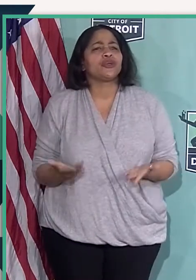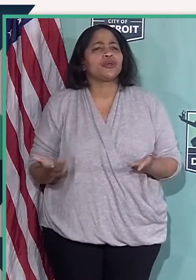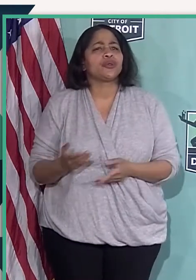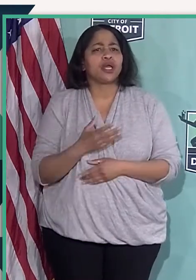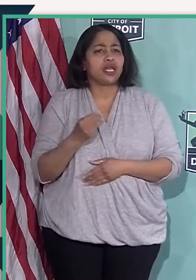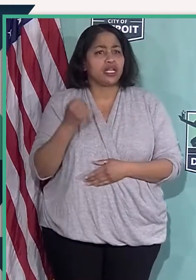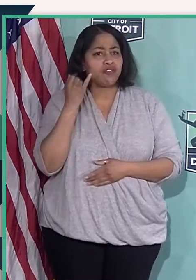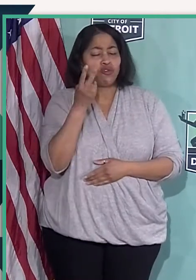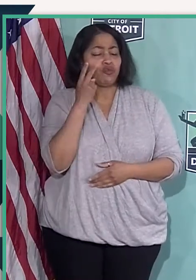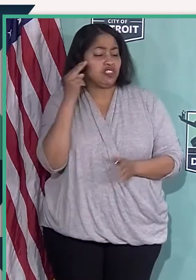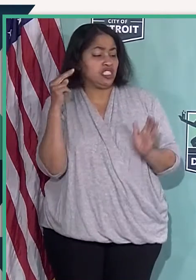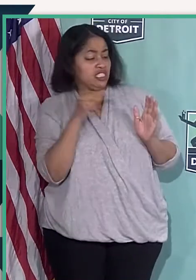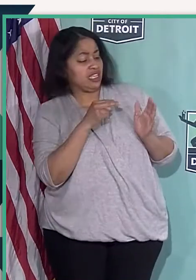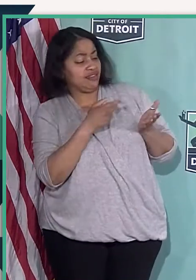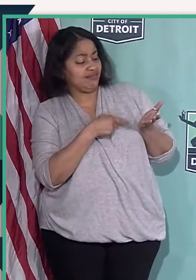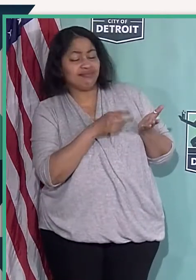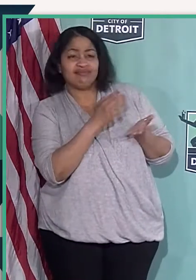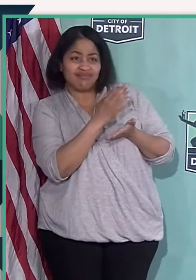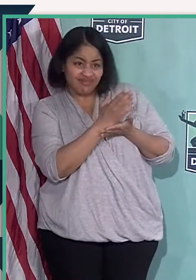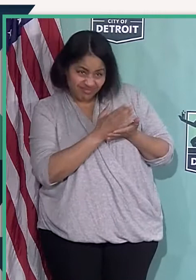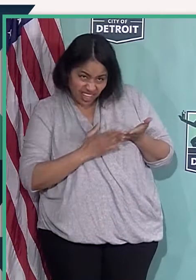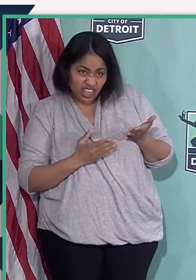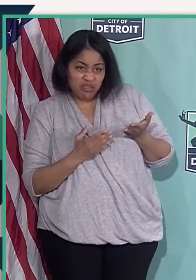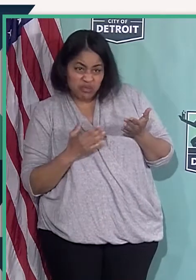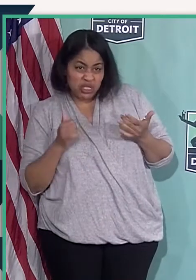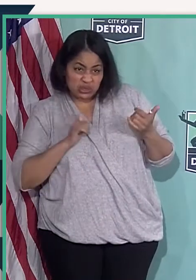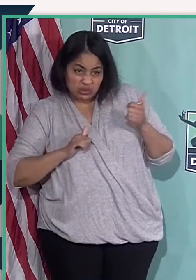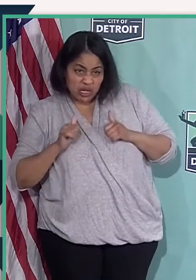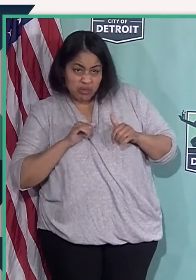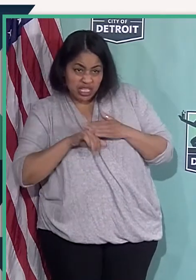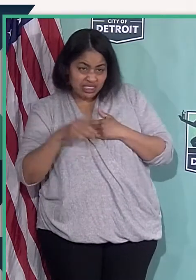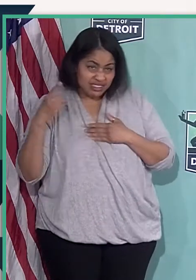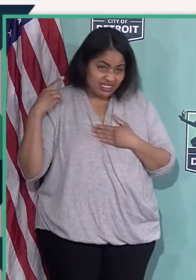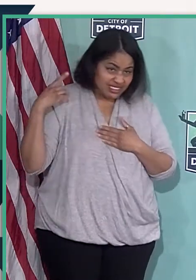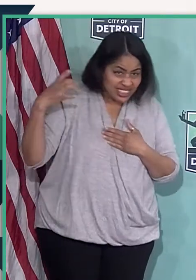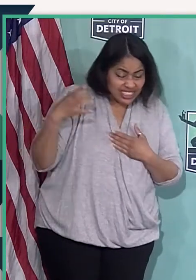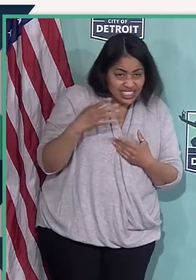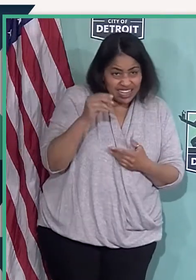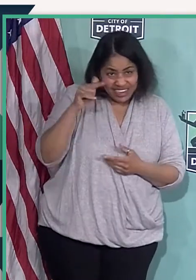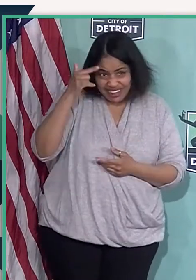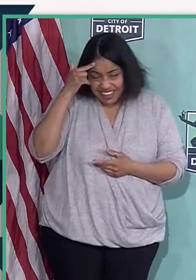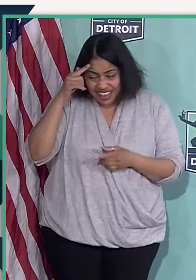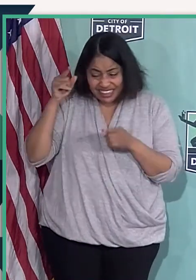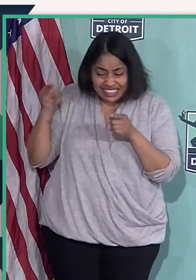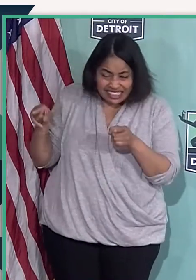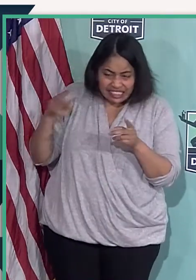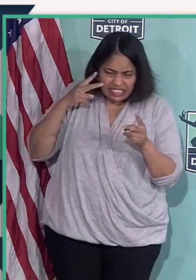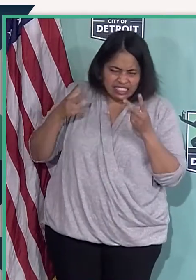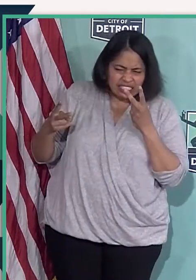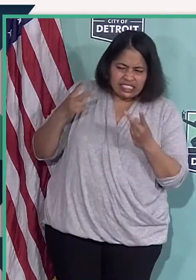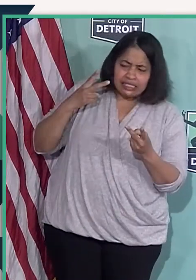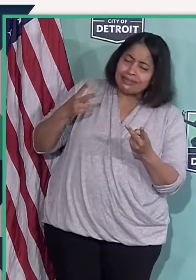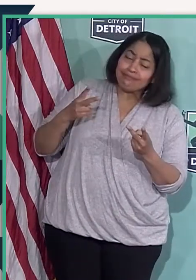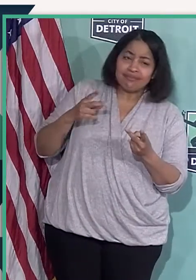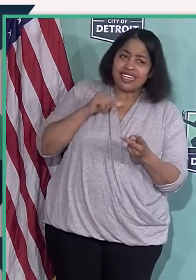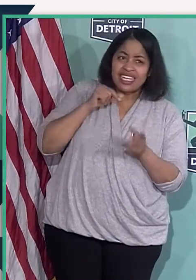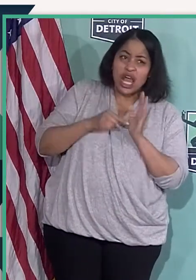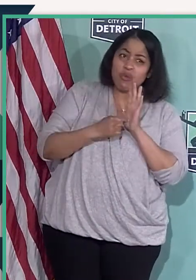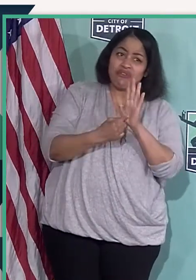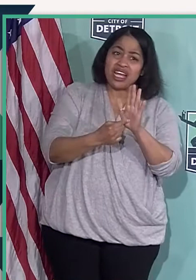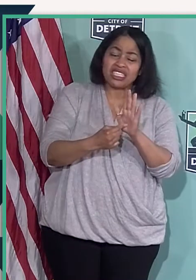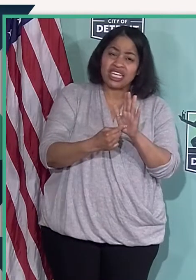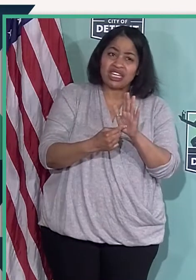And if you've seen some of the drama in Washington, in Lansing, in the coming weeks, it is not reflected